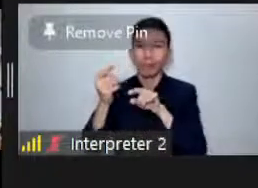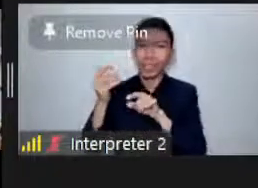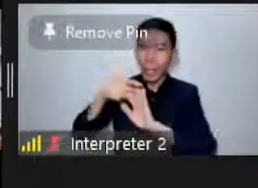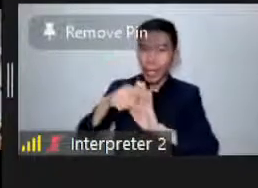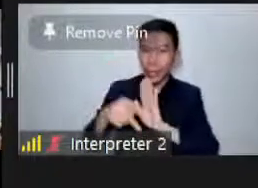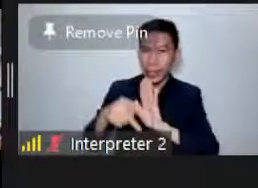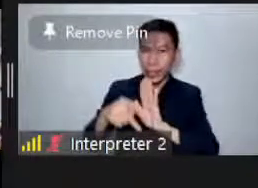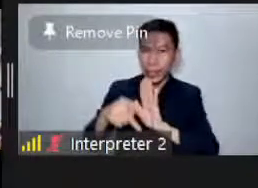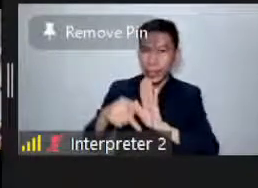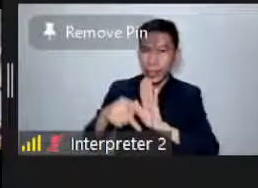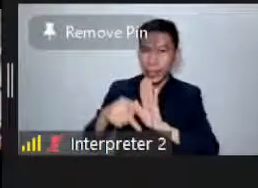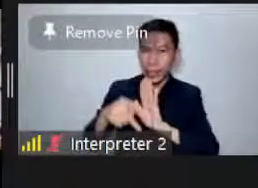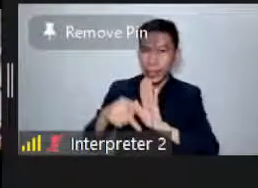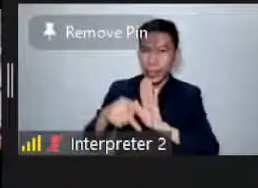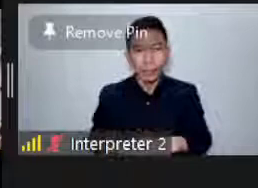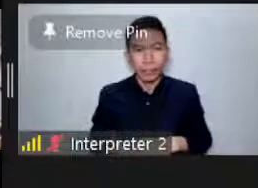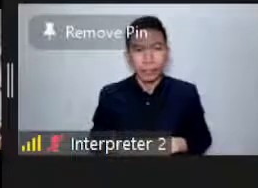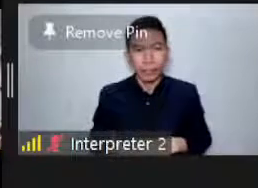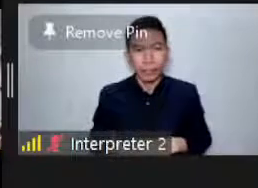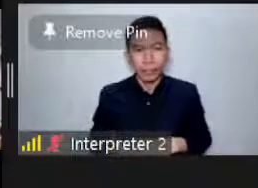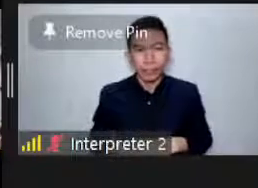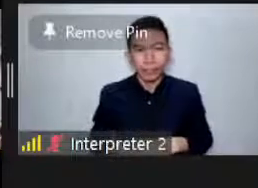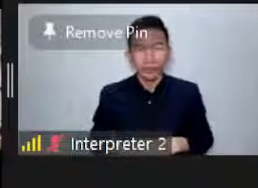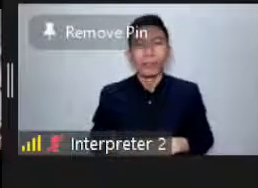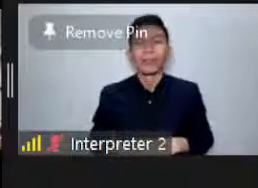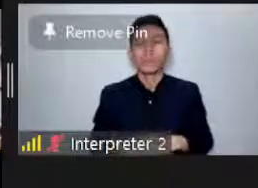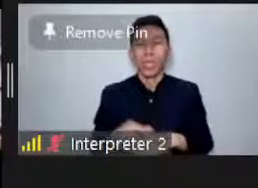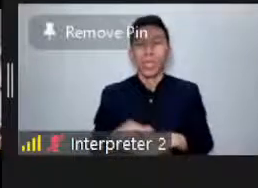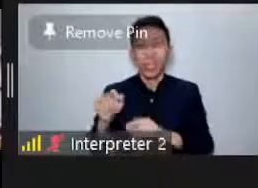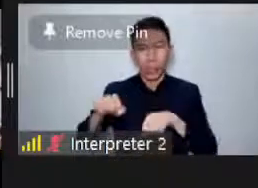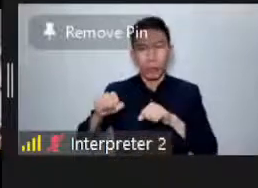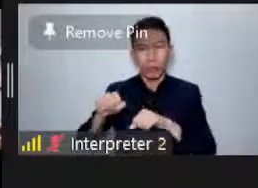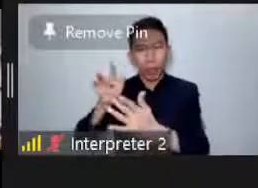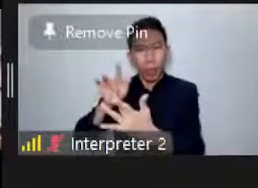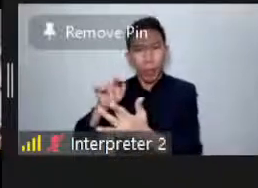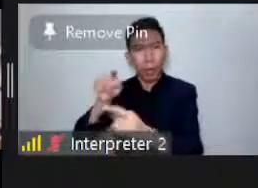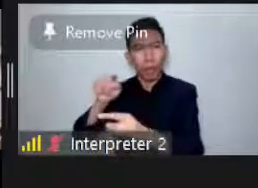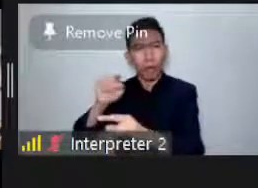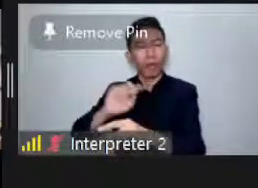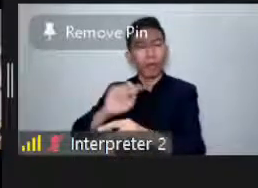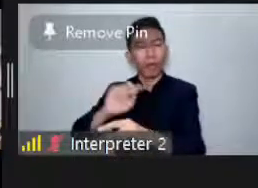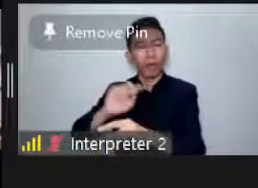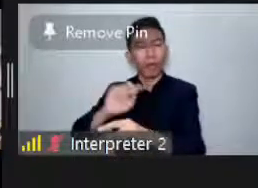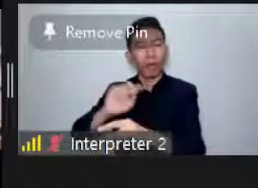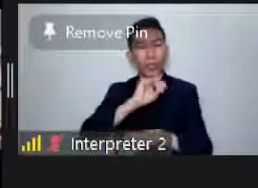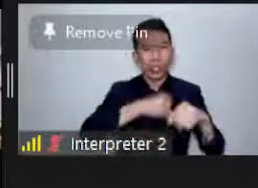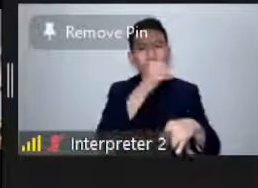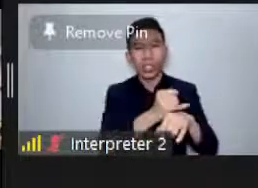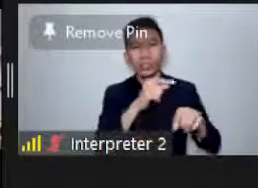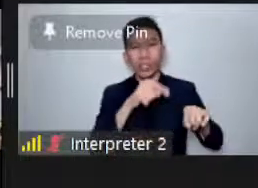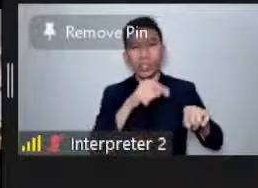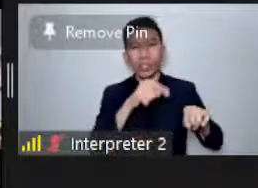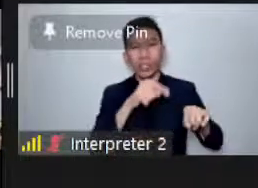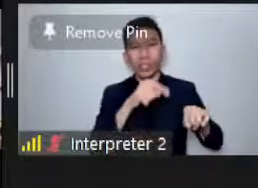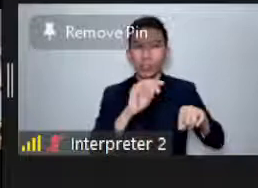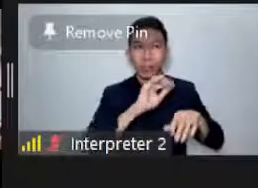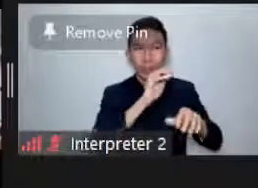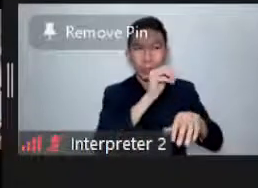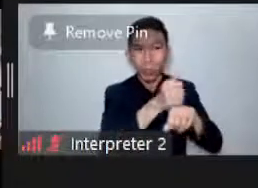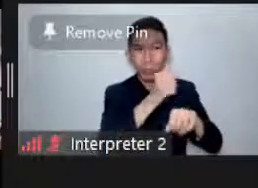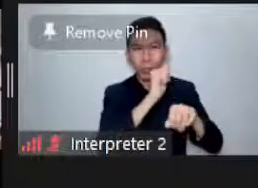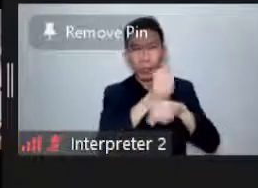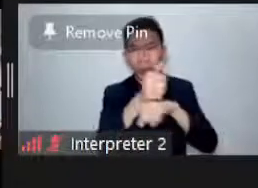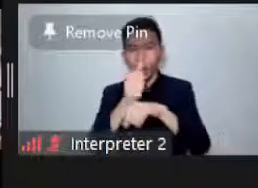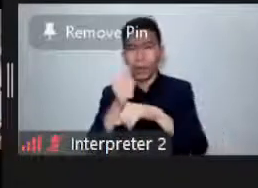to serve as a point of contact for international institutions for networking, to continuously improve the center